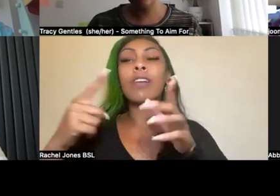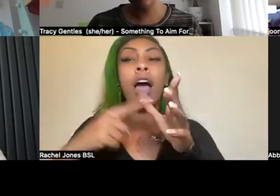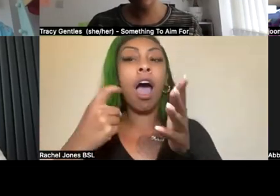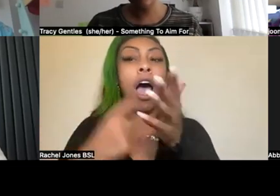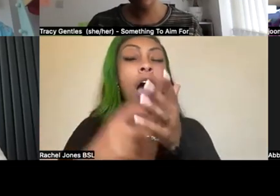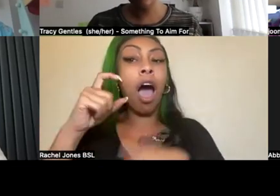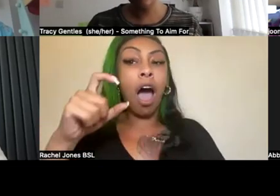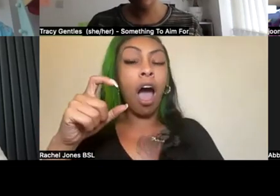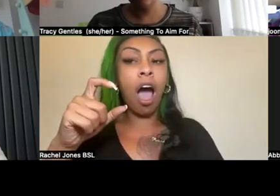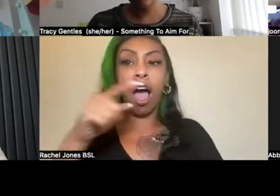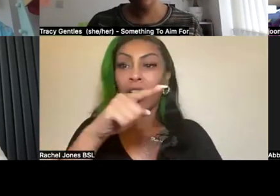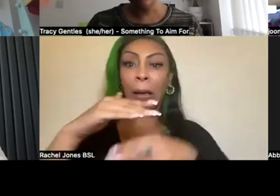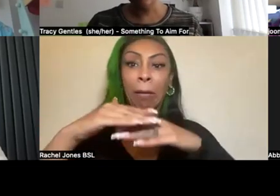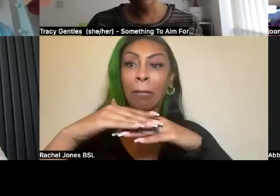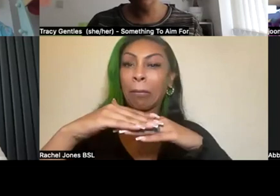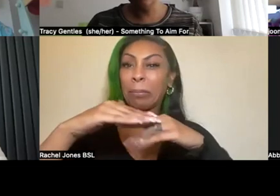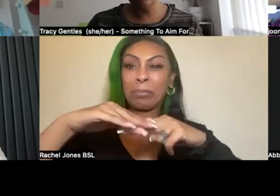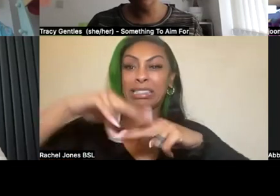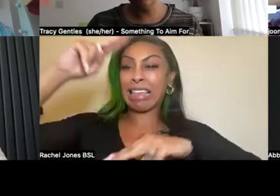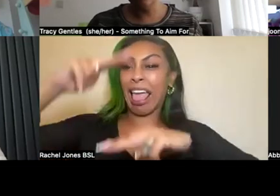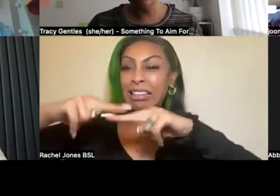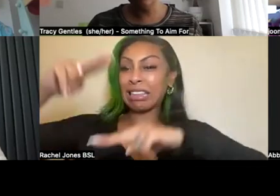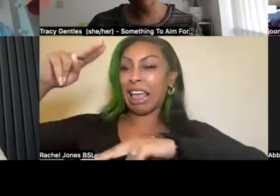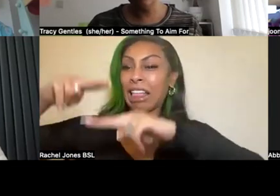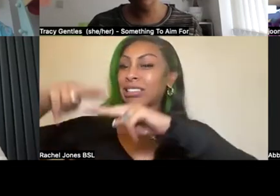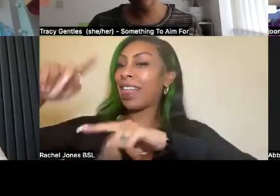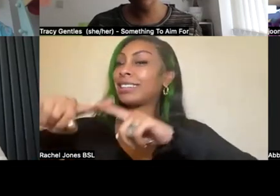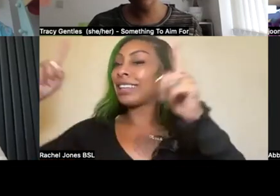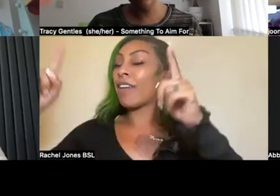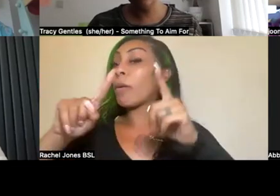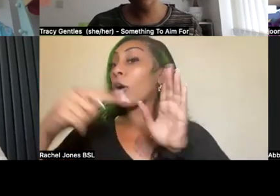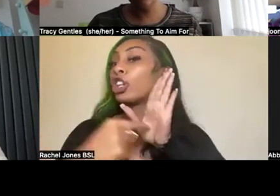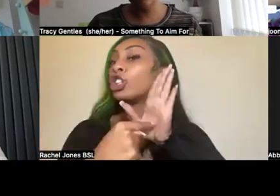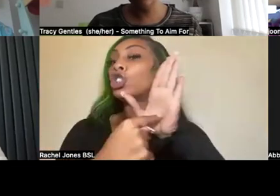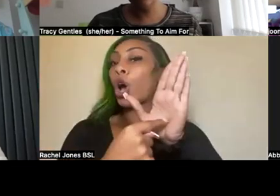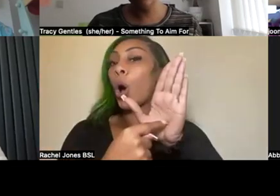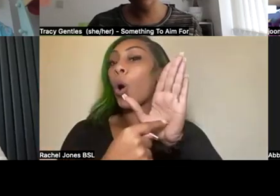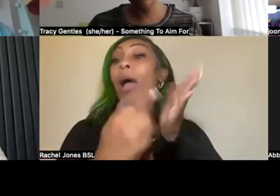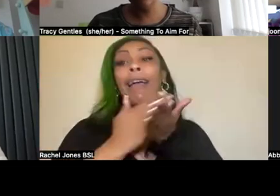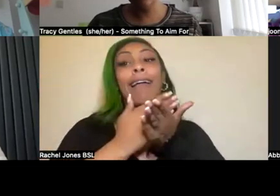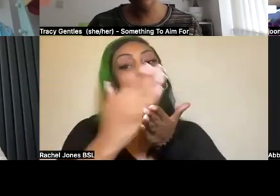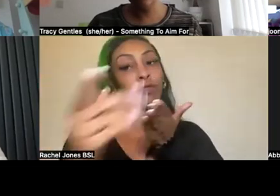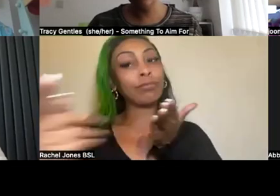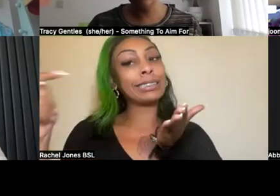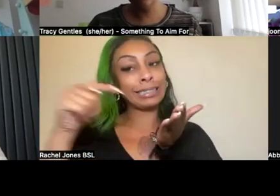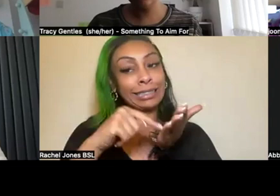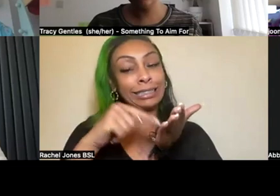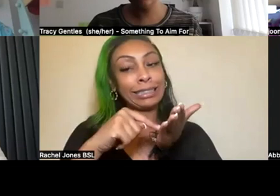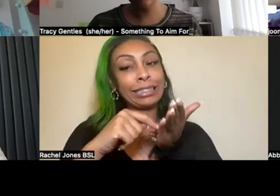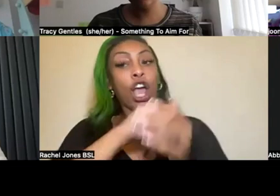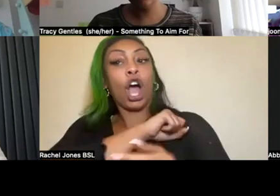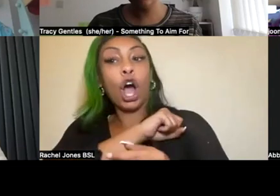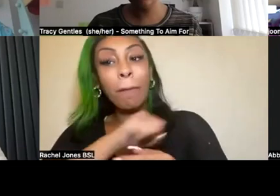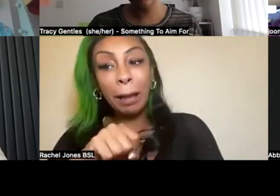their scales are very different. But what they demonstrated was that clarity, commitment and listening have created